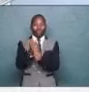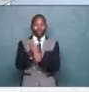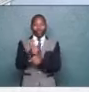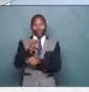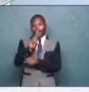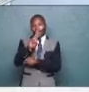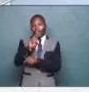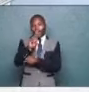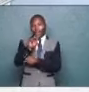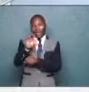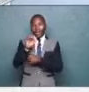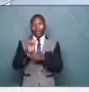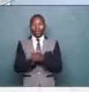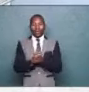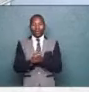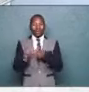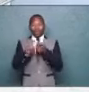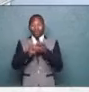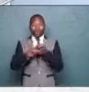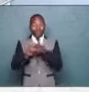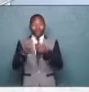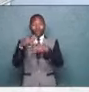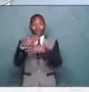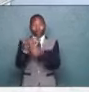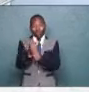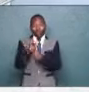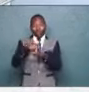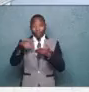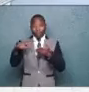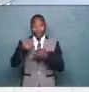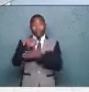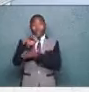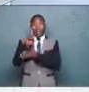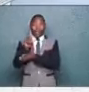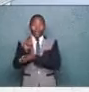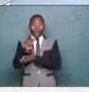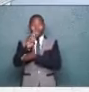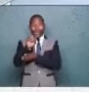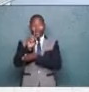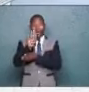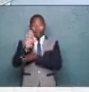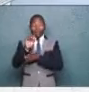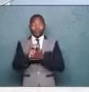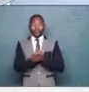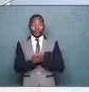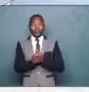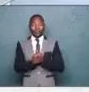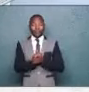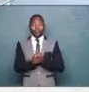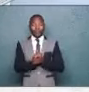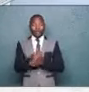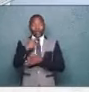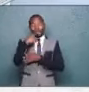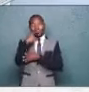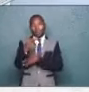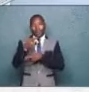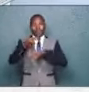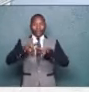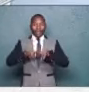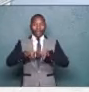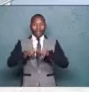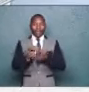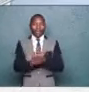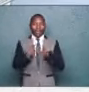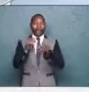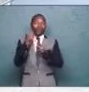loyendetsa zisankho lagwirizana ndi bungwe lakalembera wa unzika la National Registration Bureau kuti